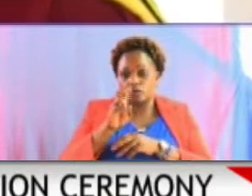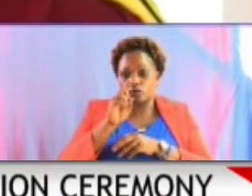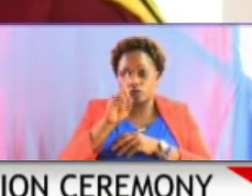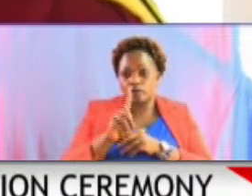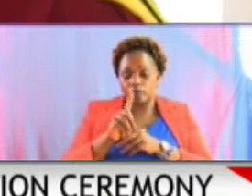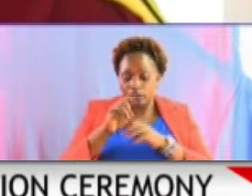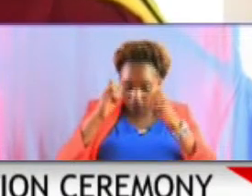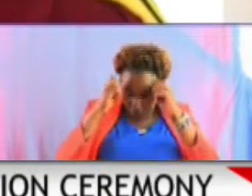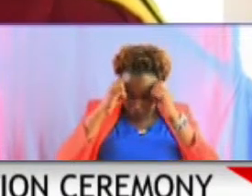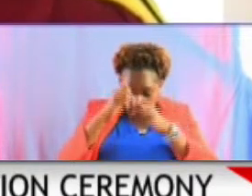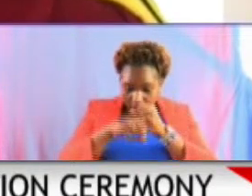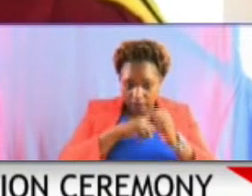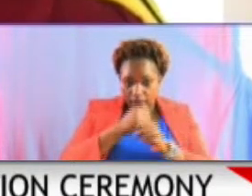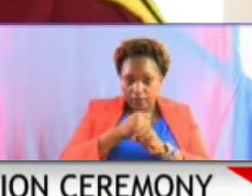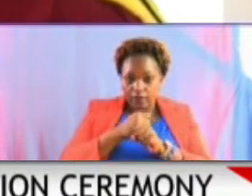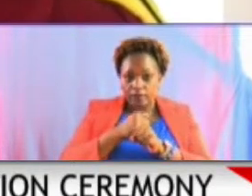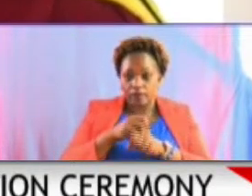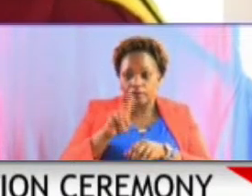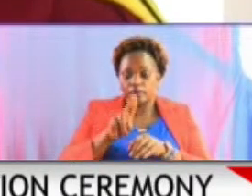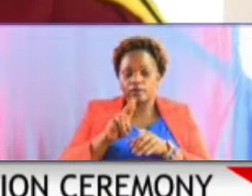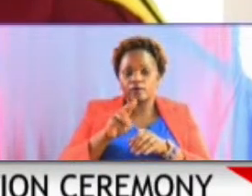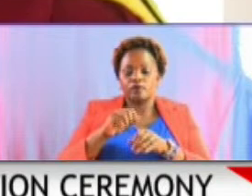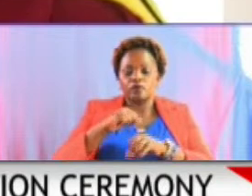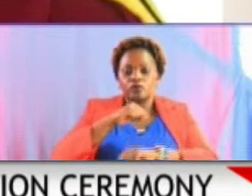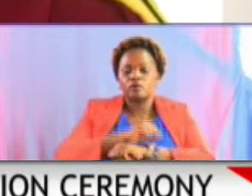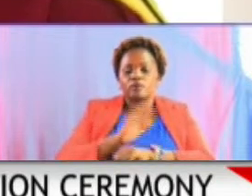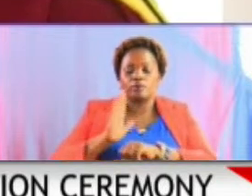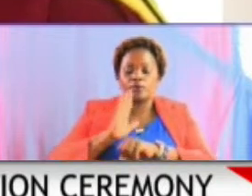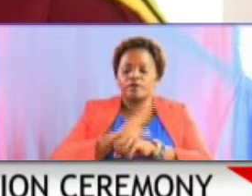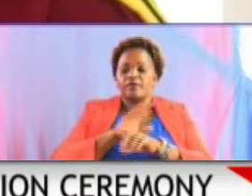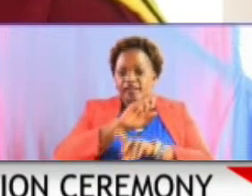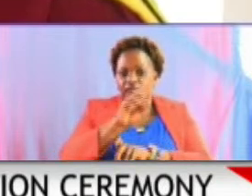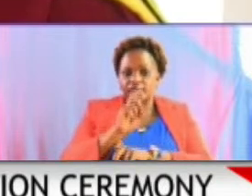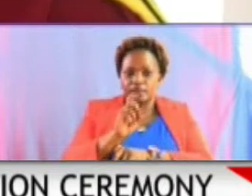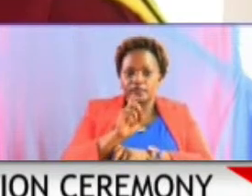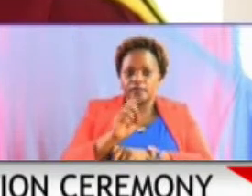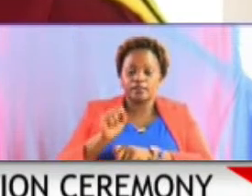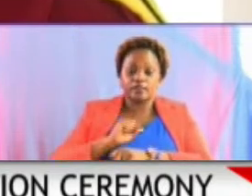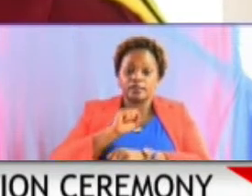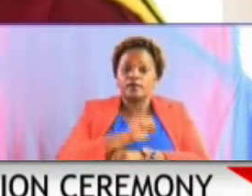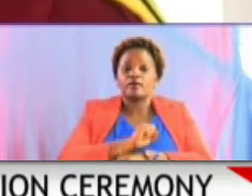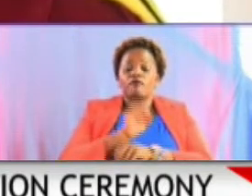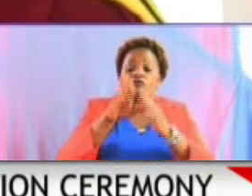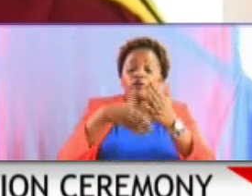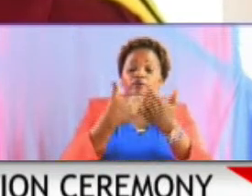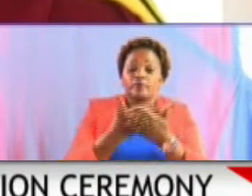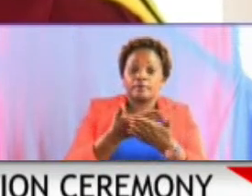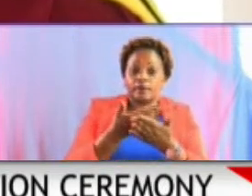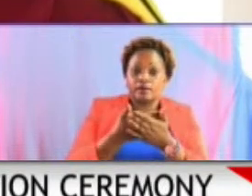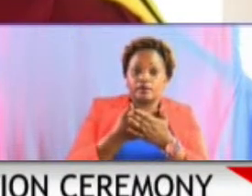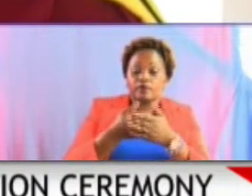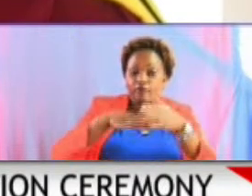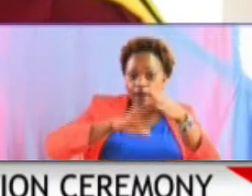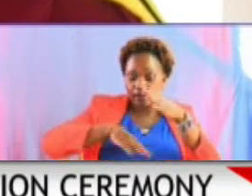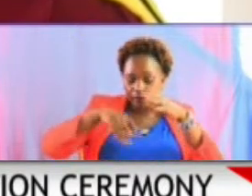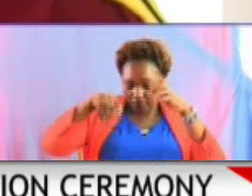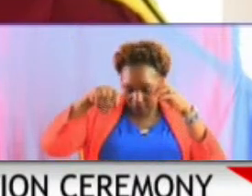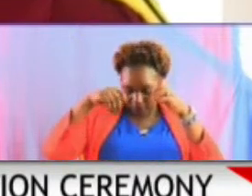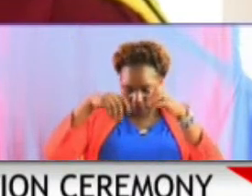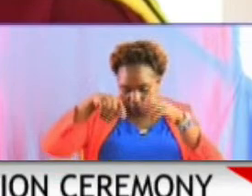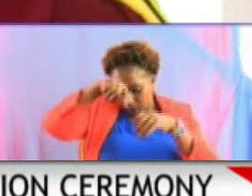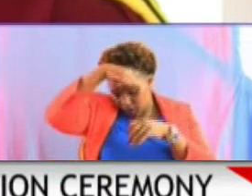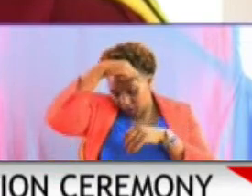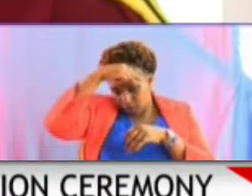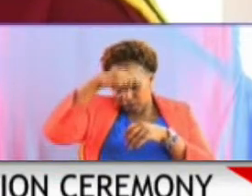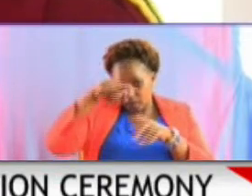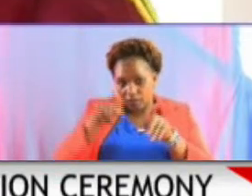2020-2021 academic year satisfied the School Board of Examiners and the Senate for the conferment of undergraduate degrees